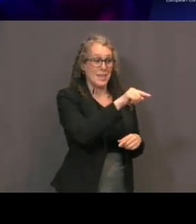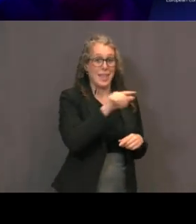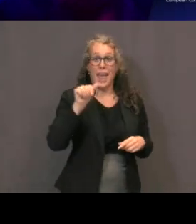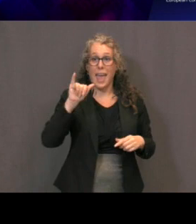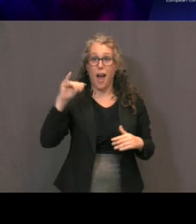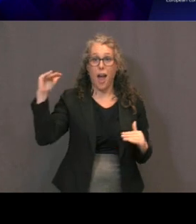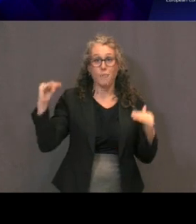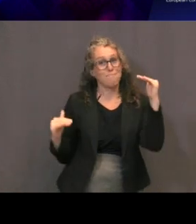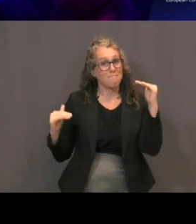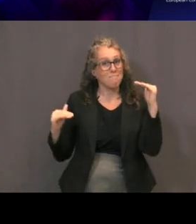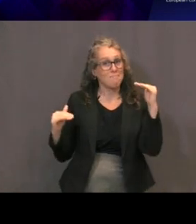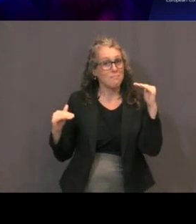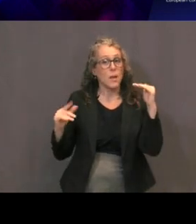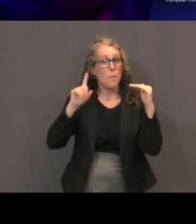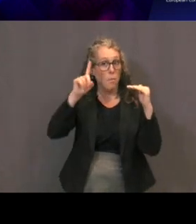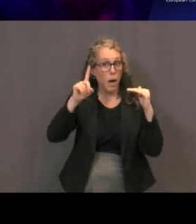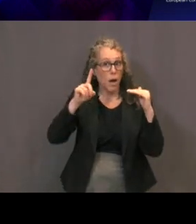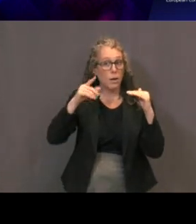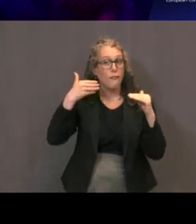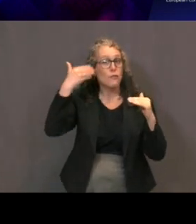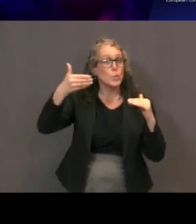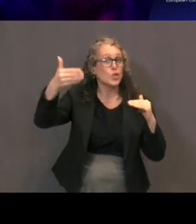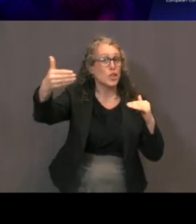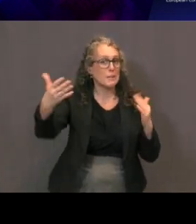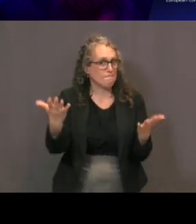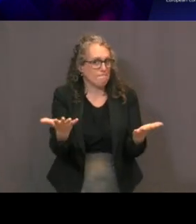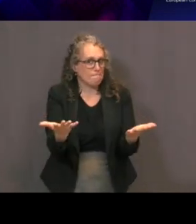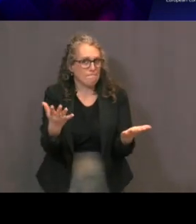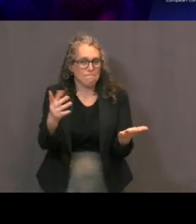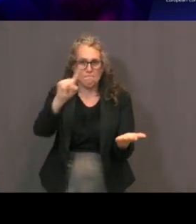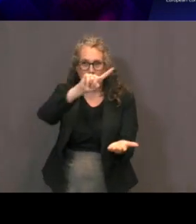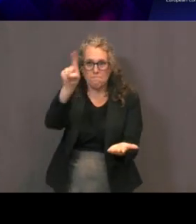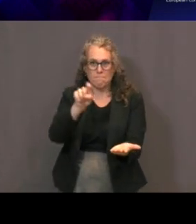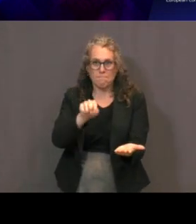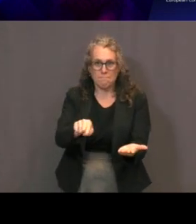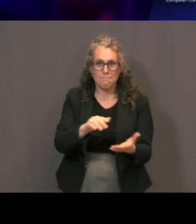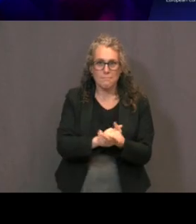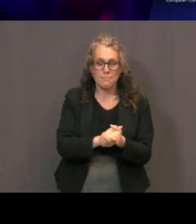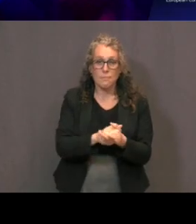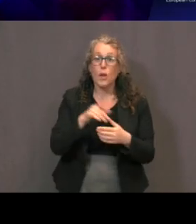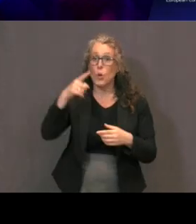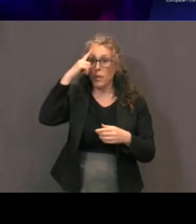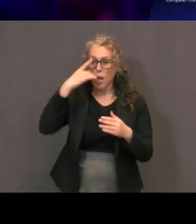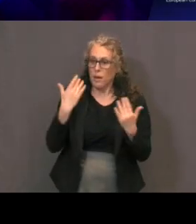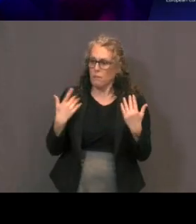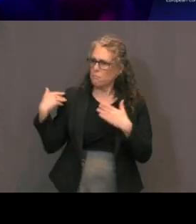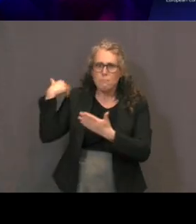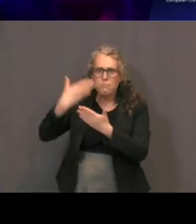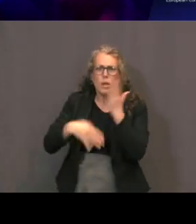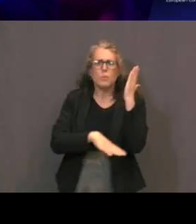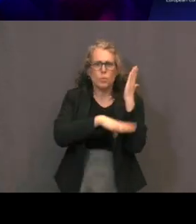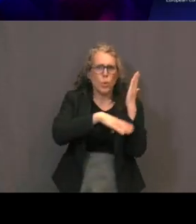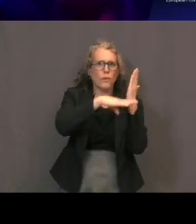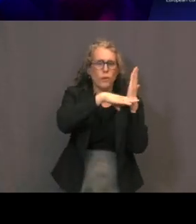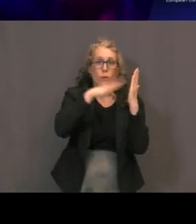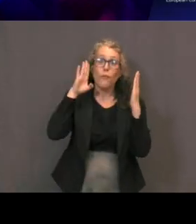how much longer? The aforementioned trend is not going to stop in the coming decades, because the known physical